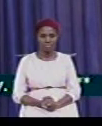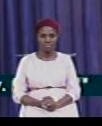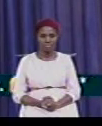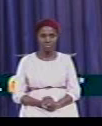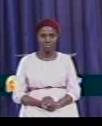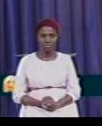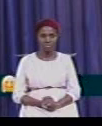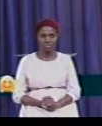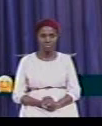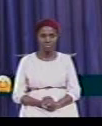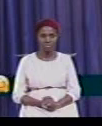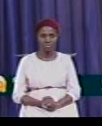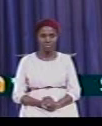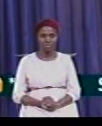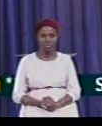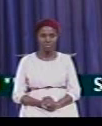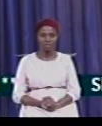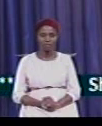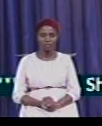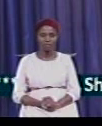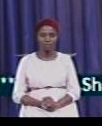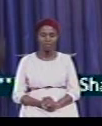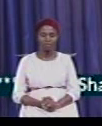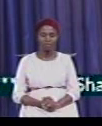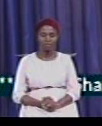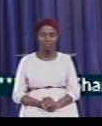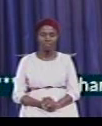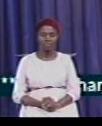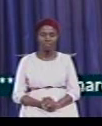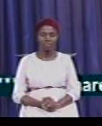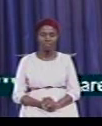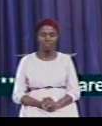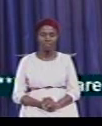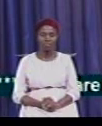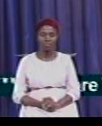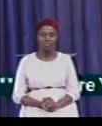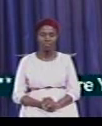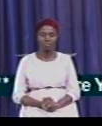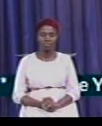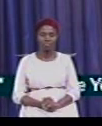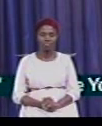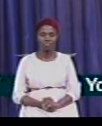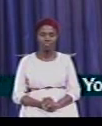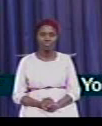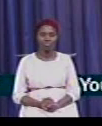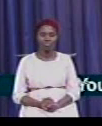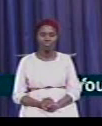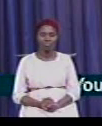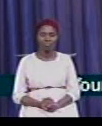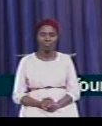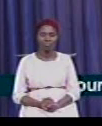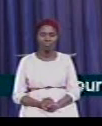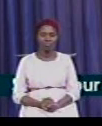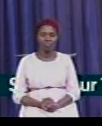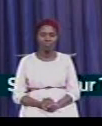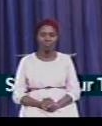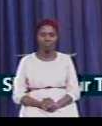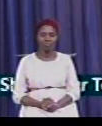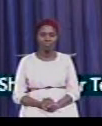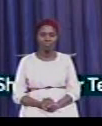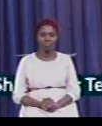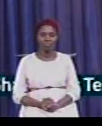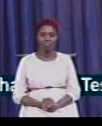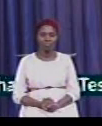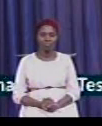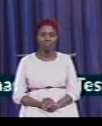message. Nyame adom abofrana ote ni message ogina do bom pai na sima. Abofrana abrofuno oba obi sam da bi etumi na ewo